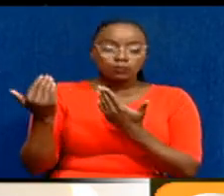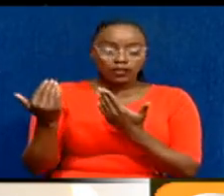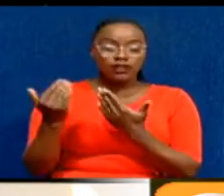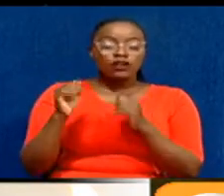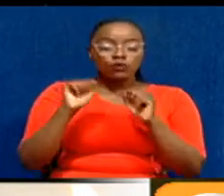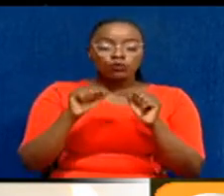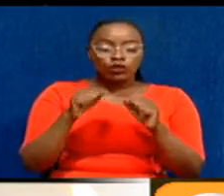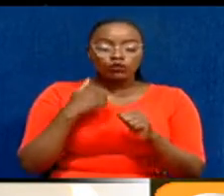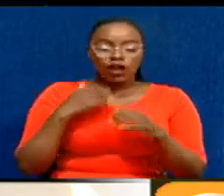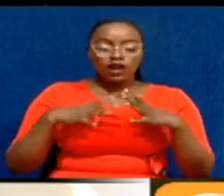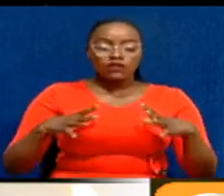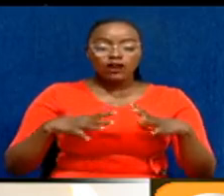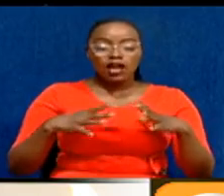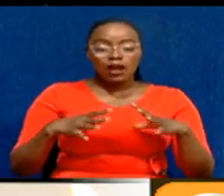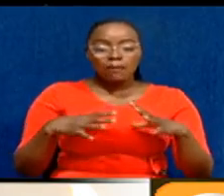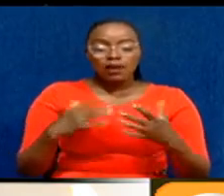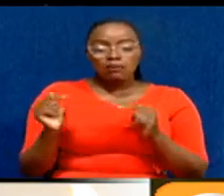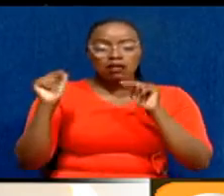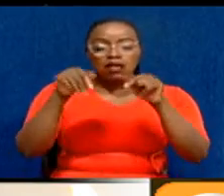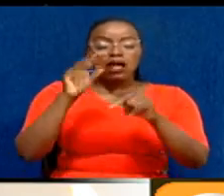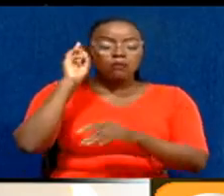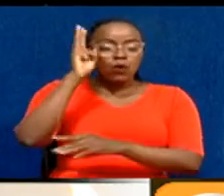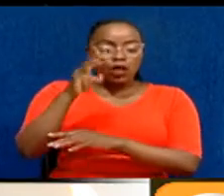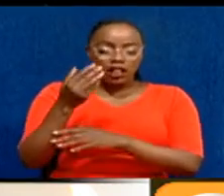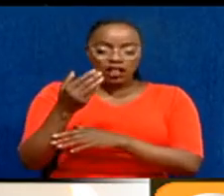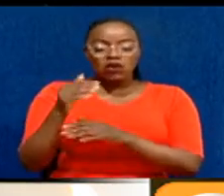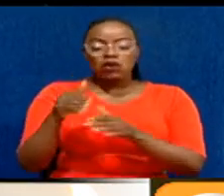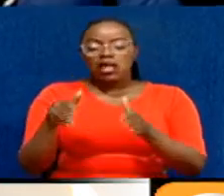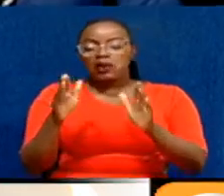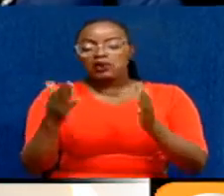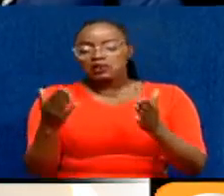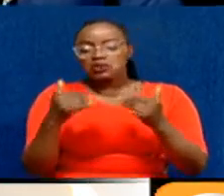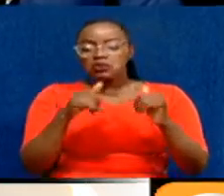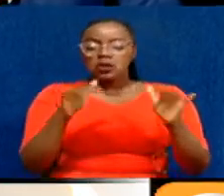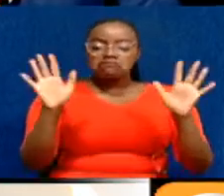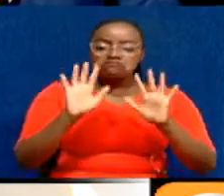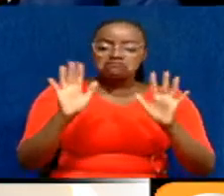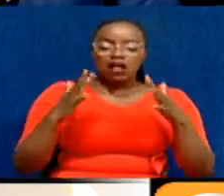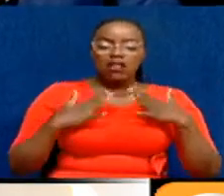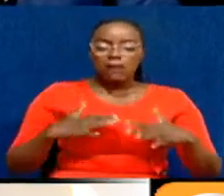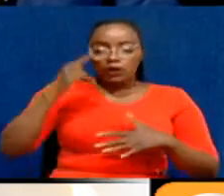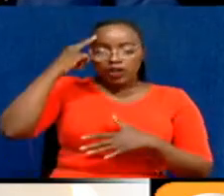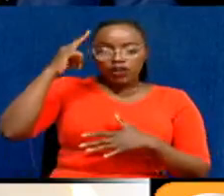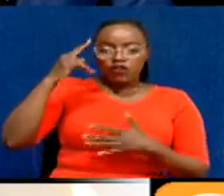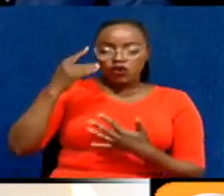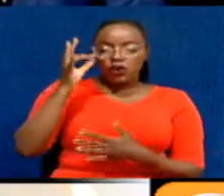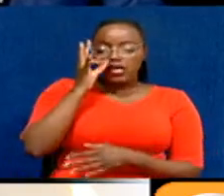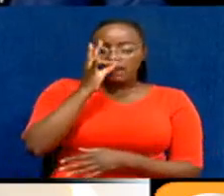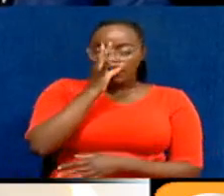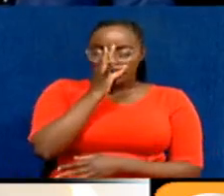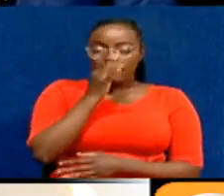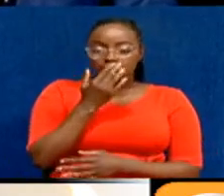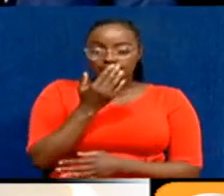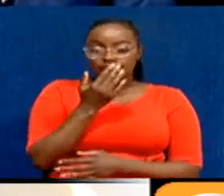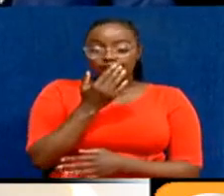that there will be those people will come to the road just to wave to the body of the late retired president Emilio